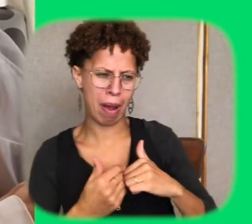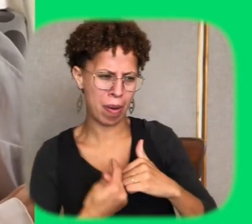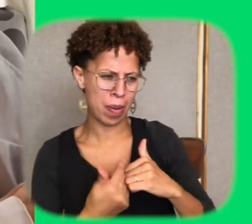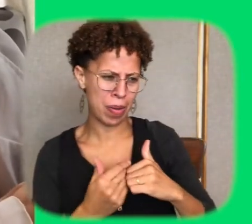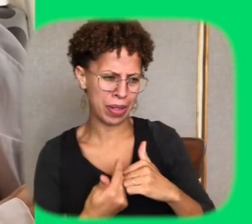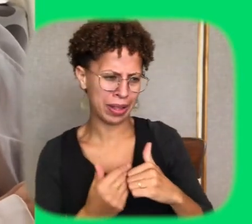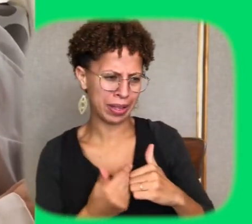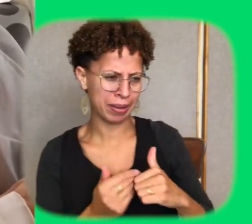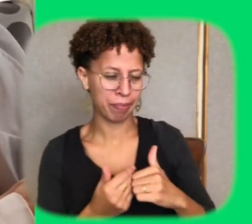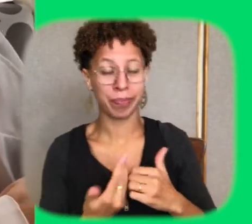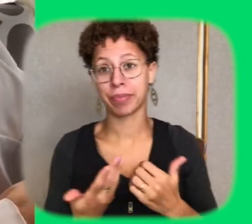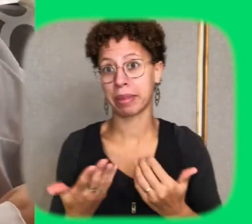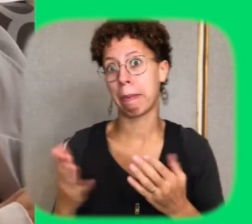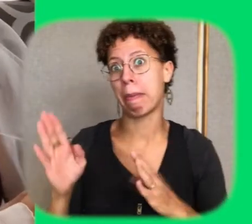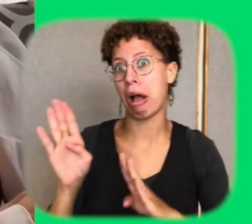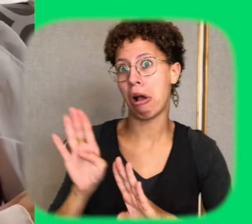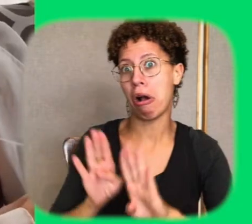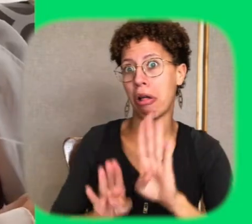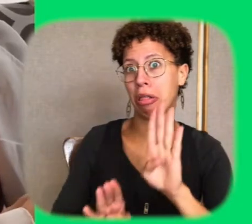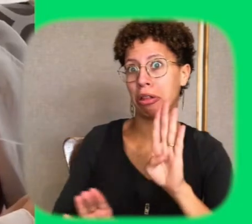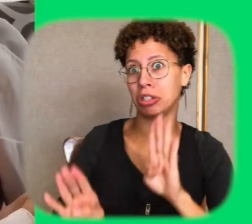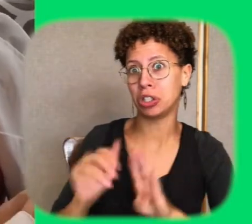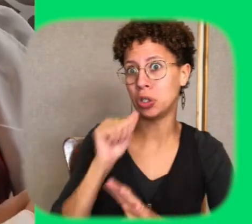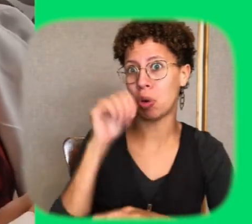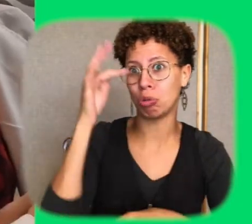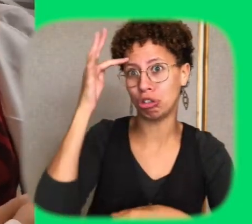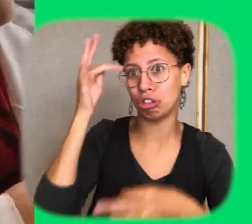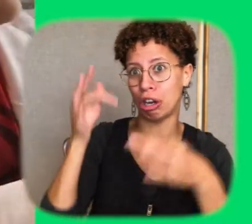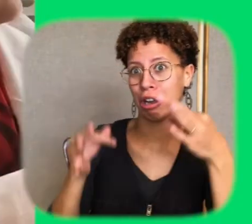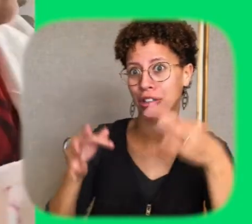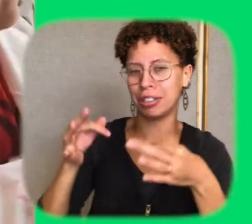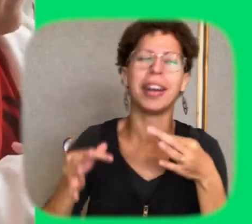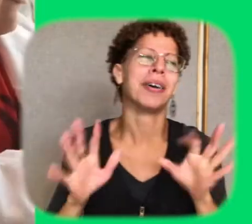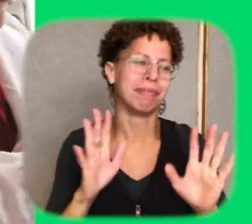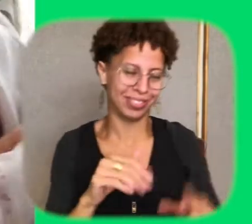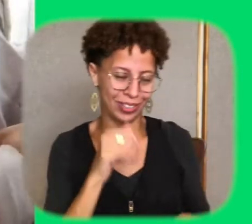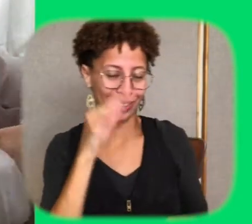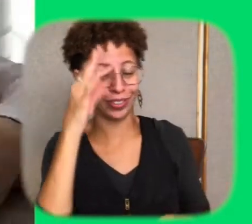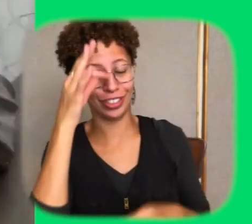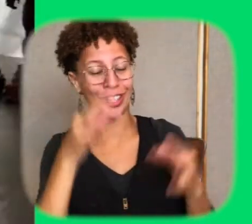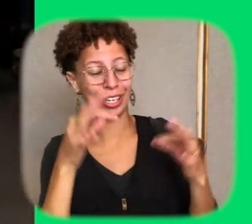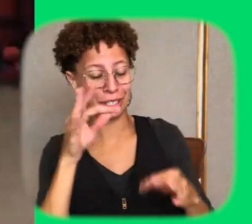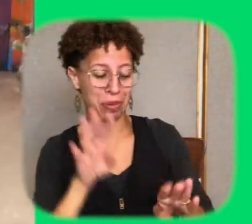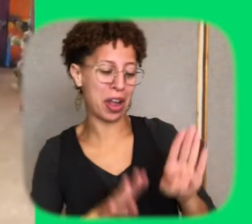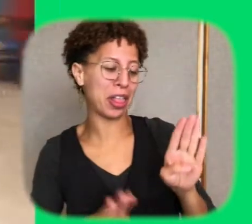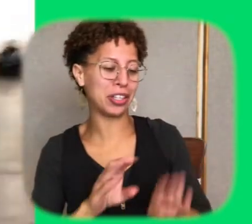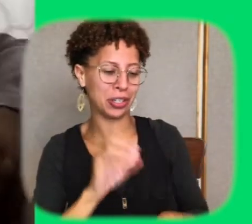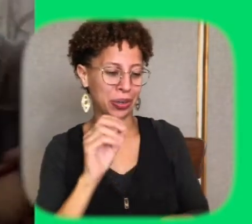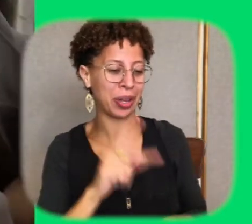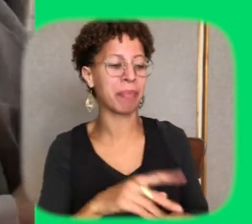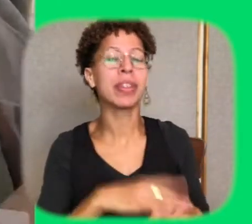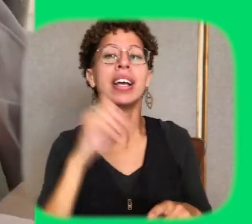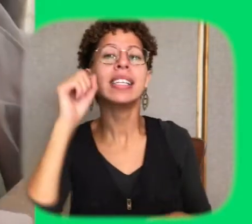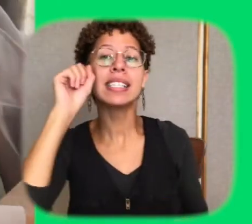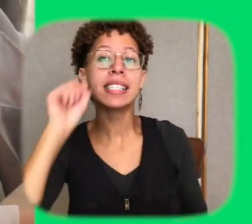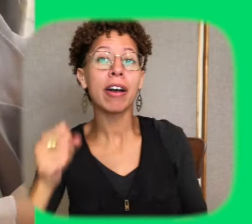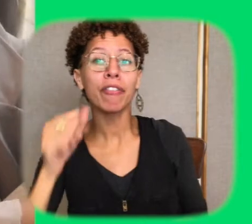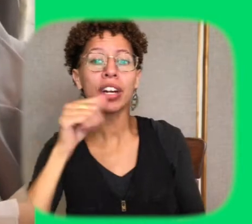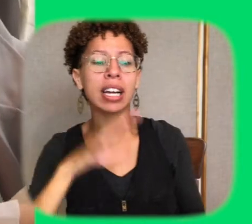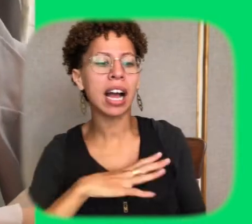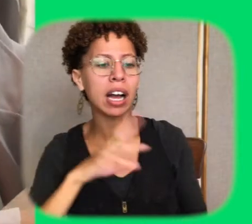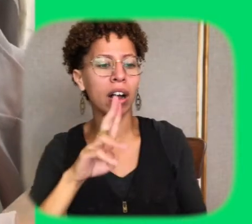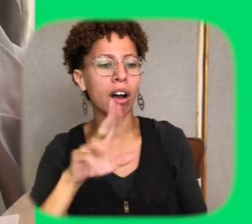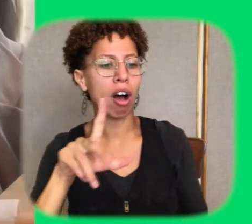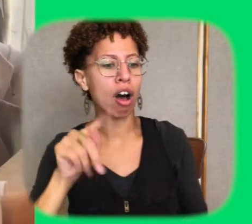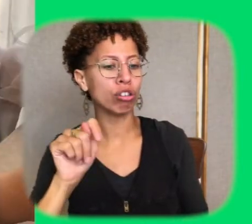judge biology. We won't judge biology. So we have a comment. Is the silver guy Ultron? And I think it